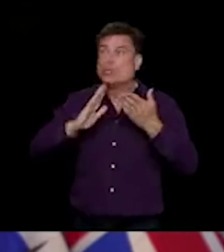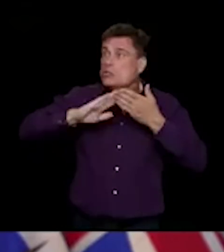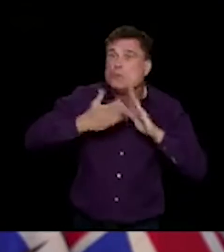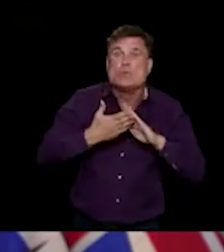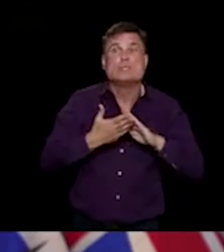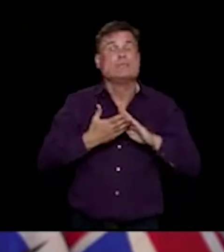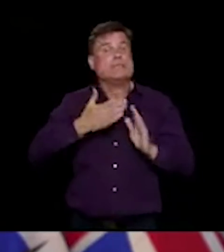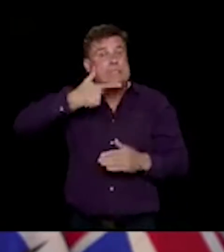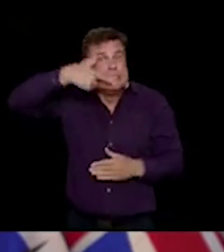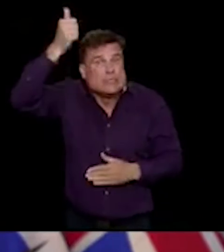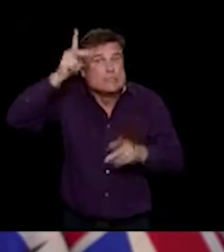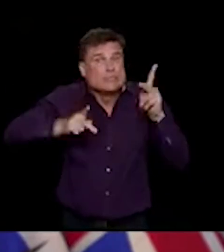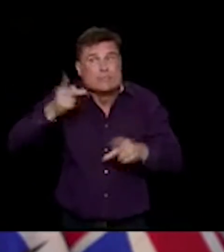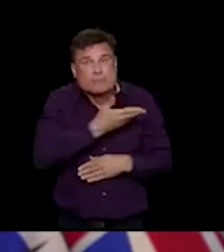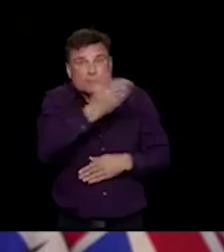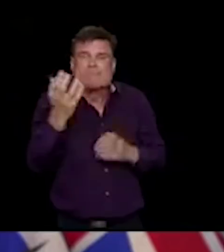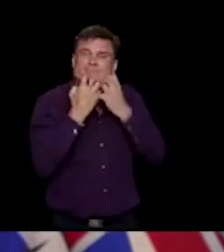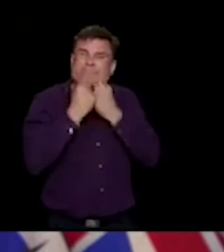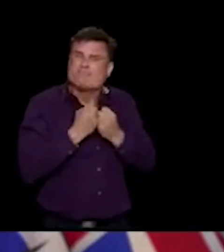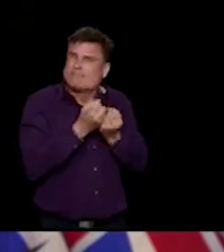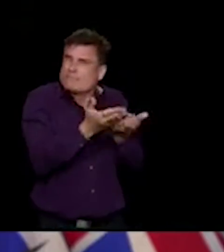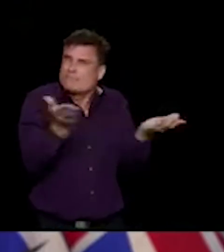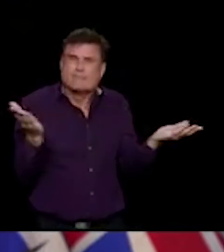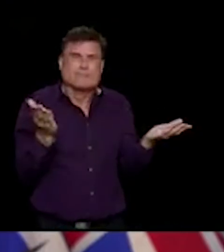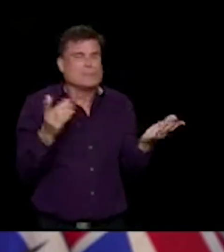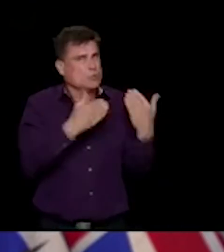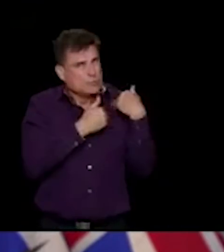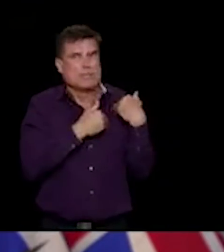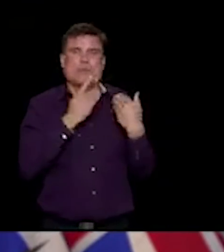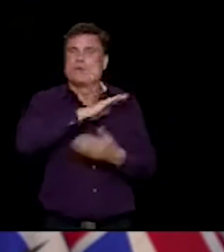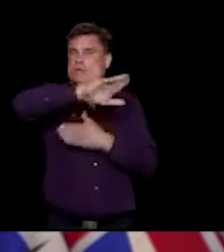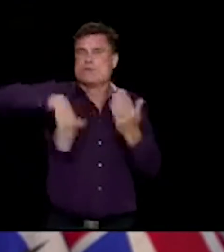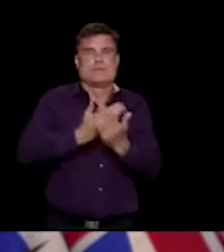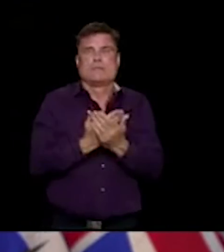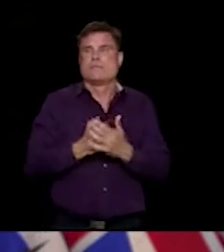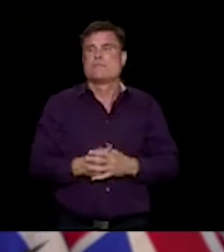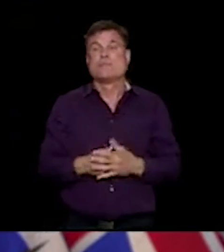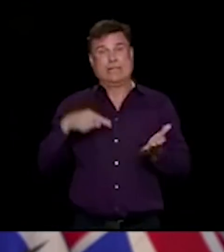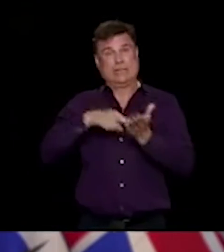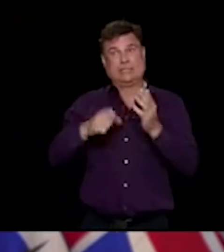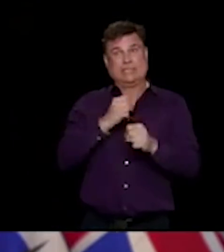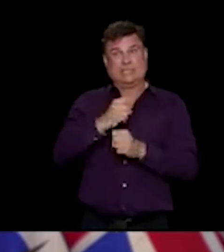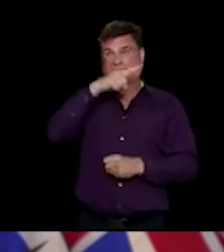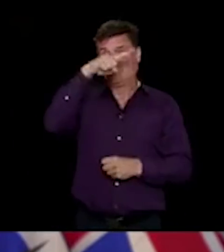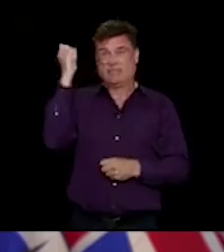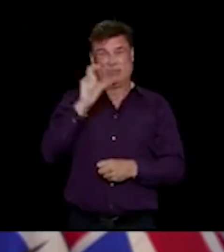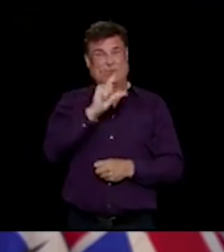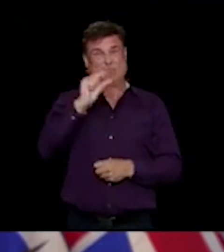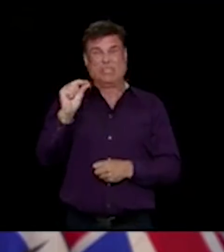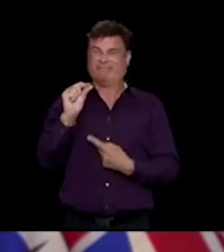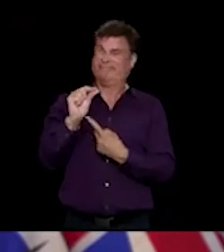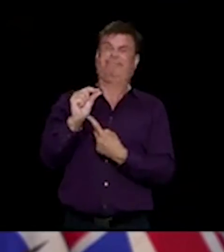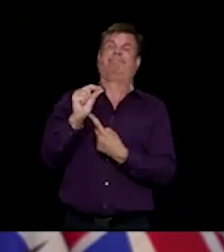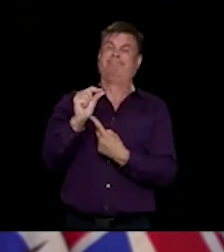much. So we will get through this. This is going to be our COVID summer, an unusual summer of doing things